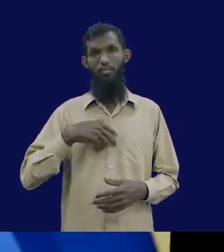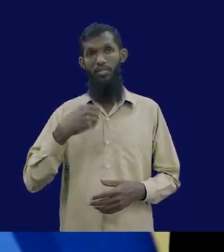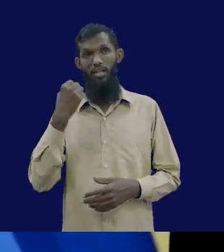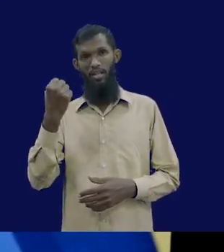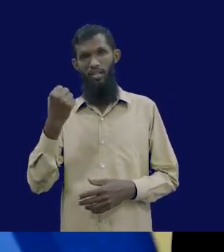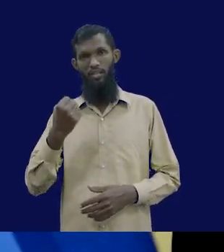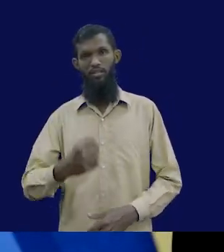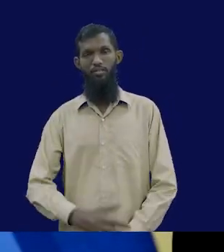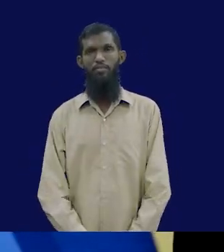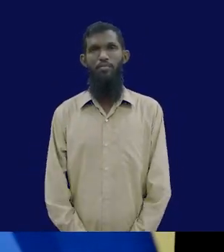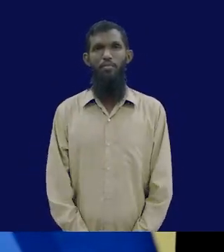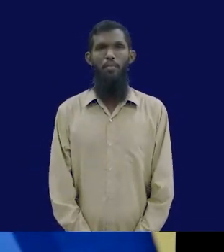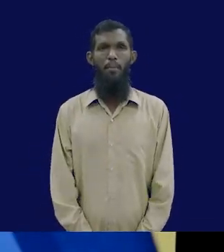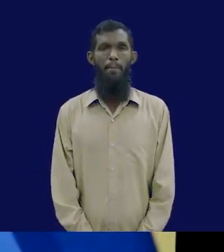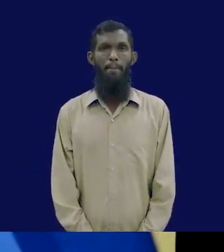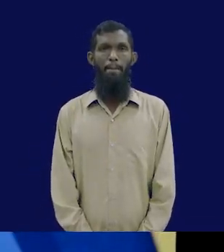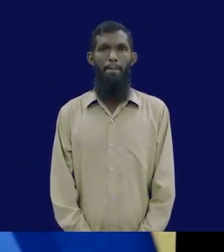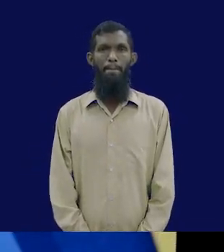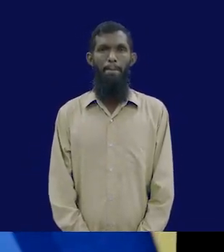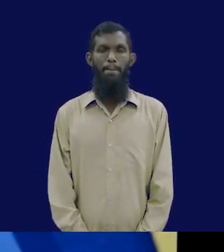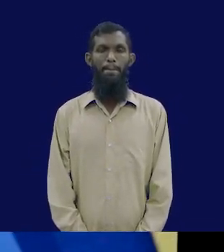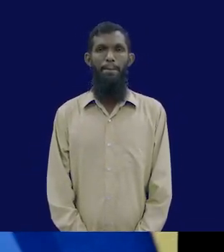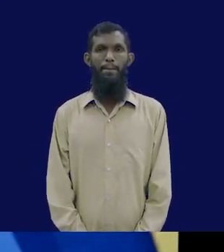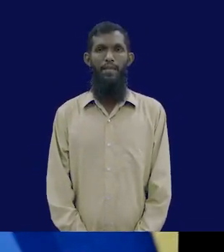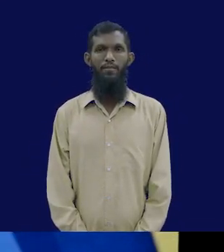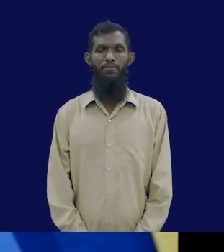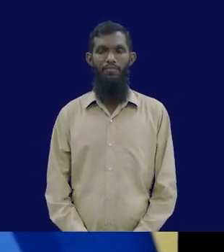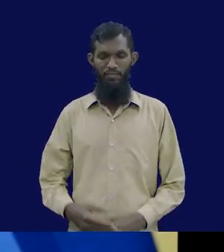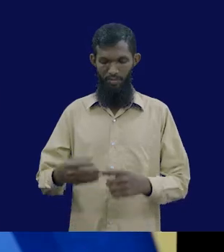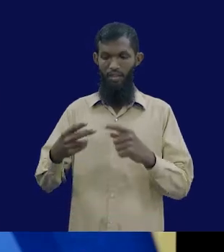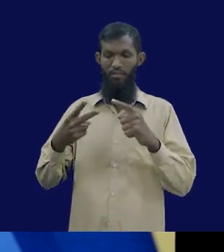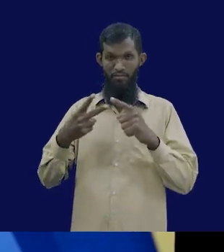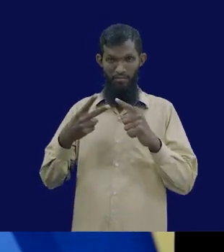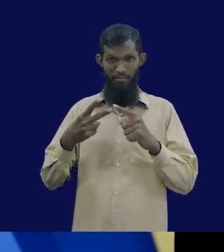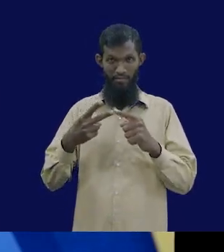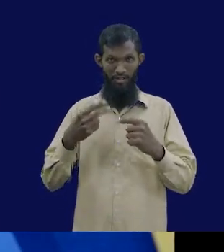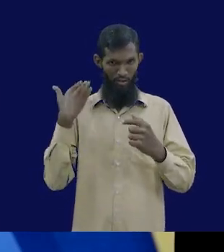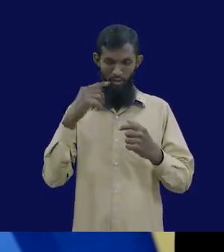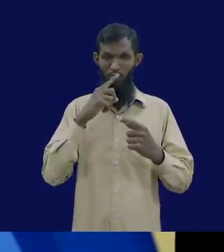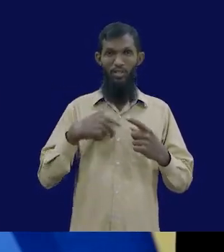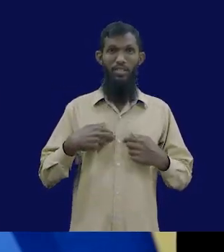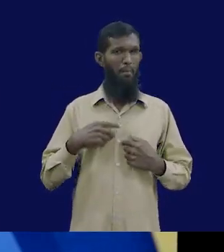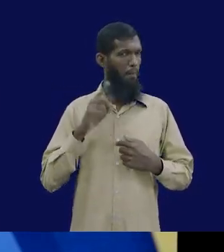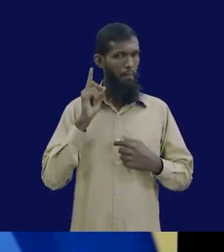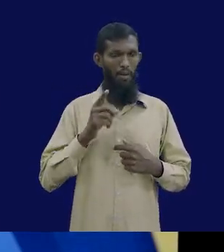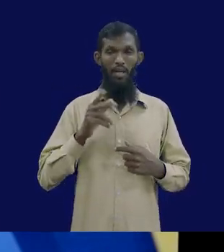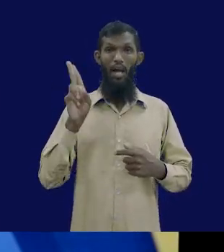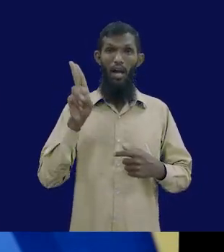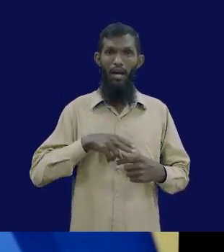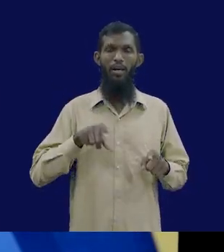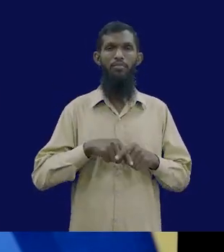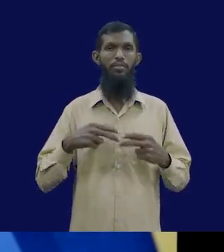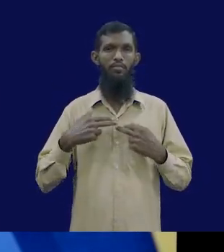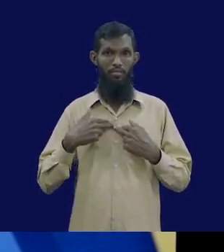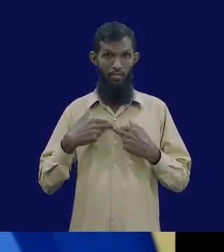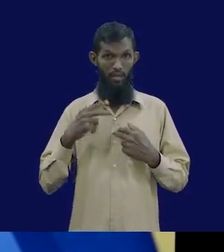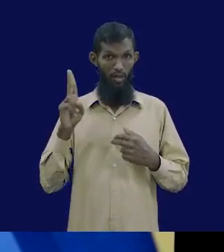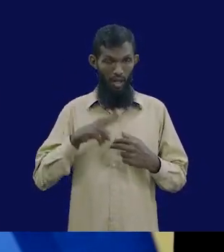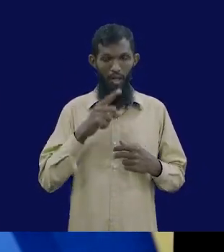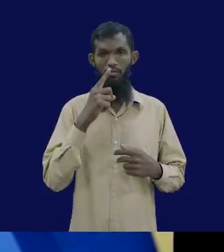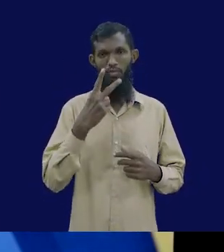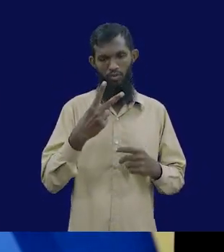And the second main category is the fasting which is legally prohibited, which can be further categorized